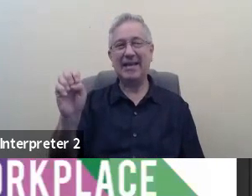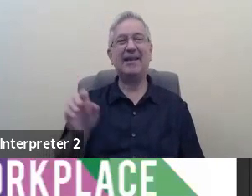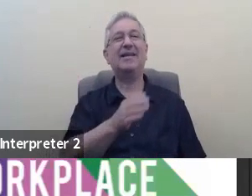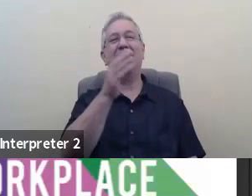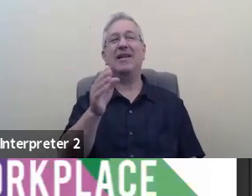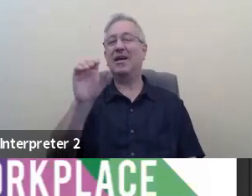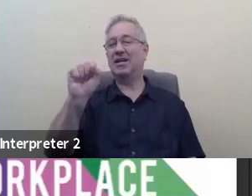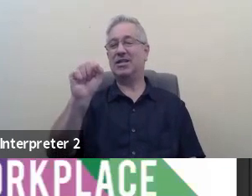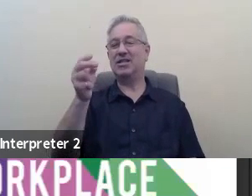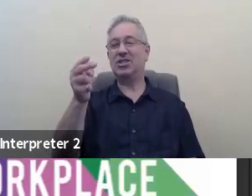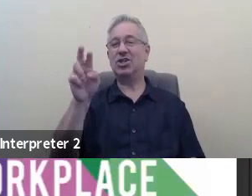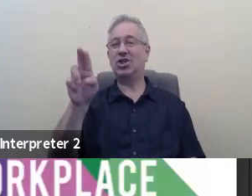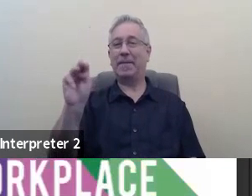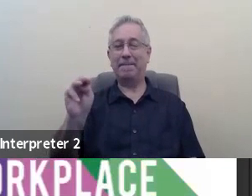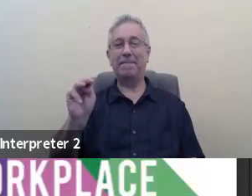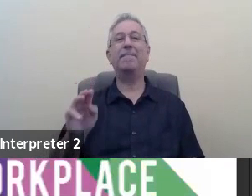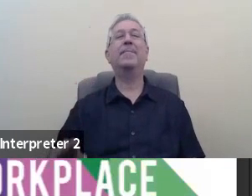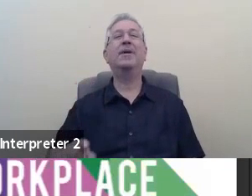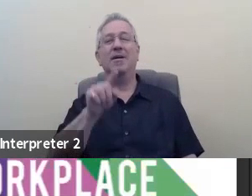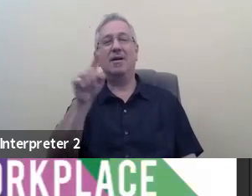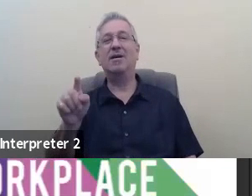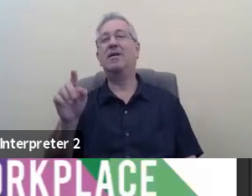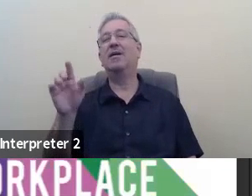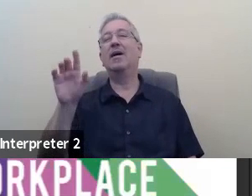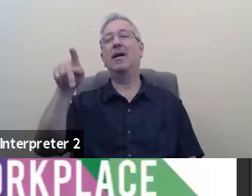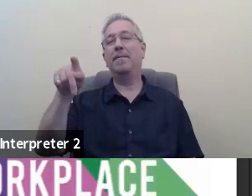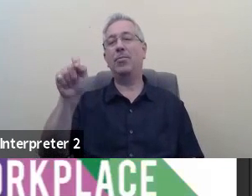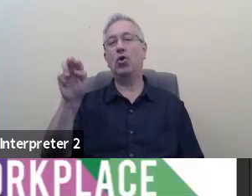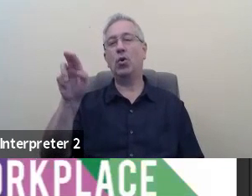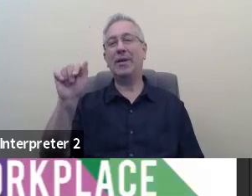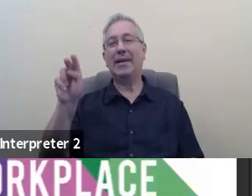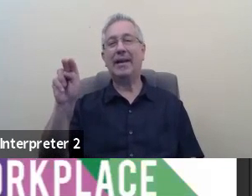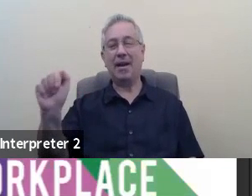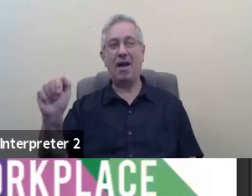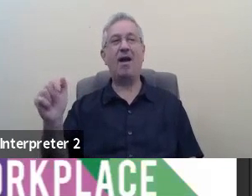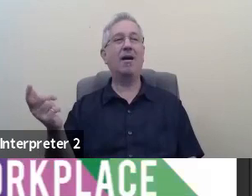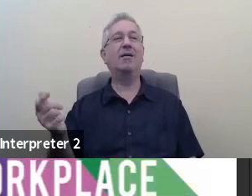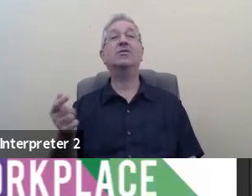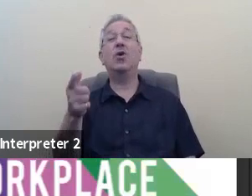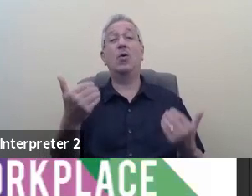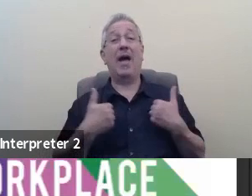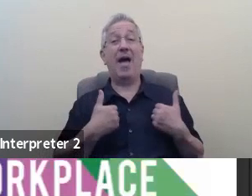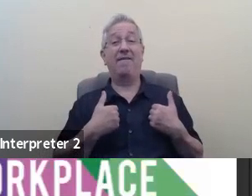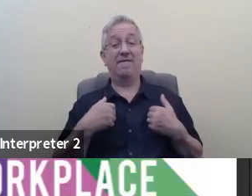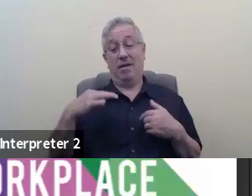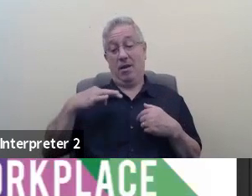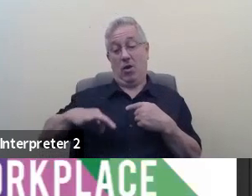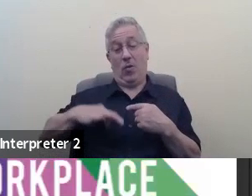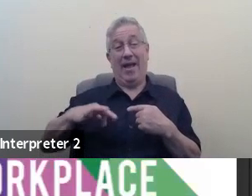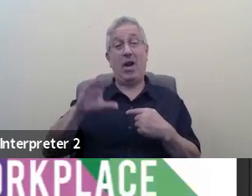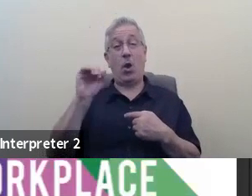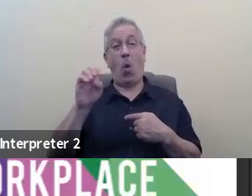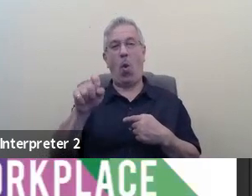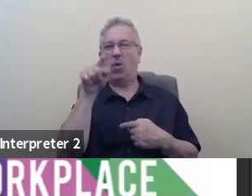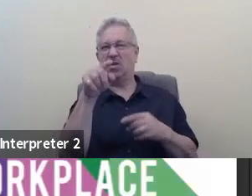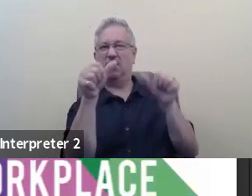you, sponsors. And then do we have the SHRM? Here we go. So the SHRM and Hrci Ceu Code, it's